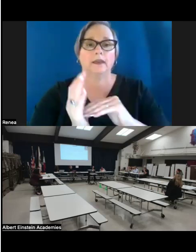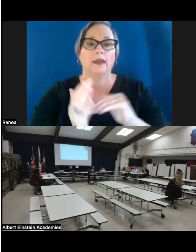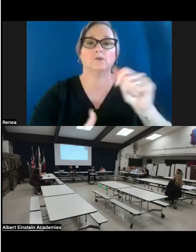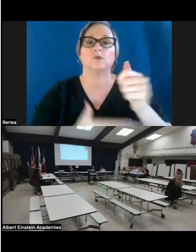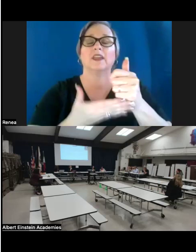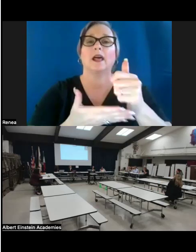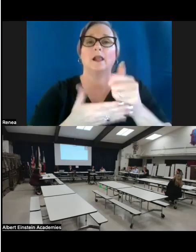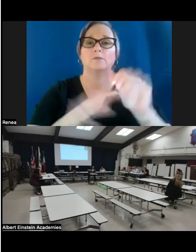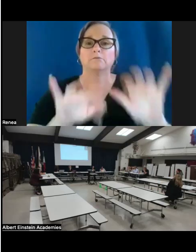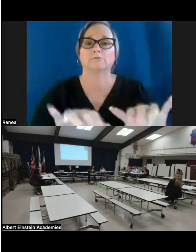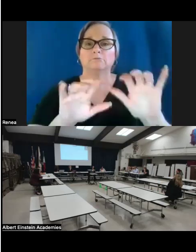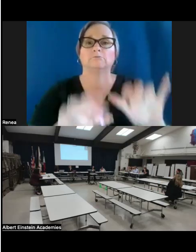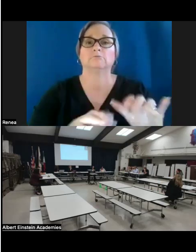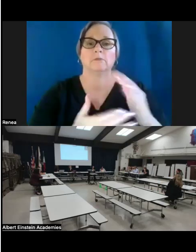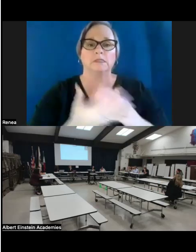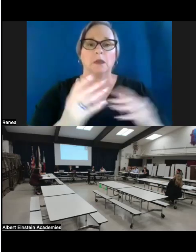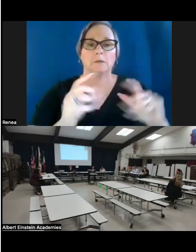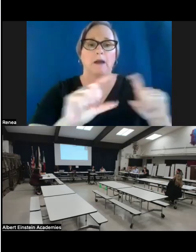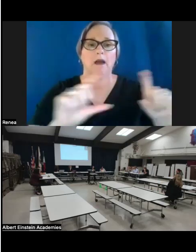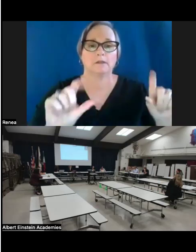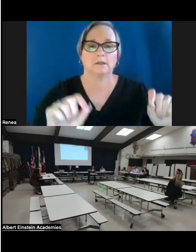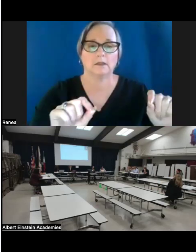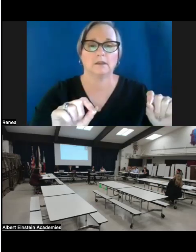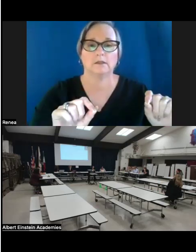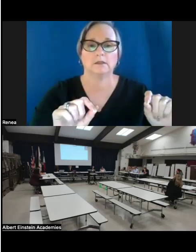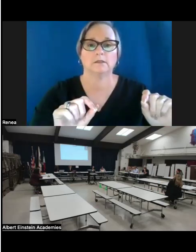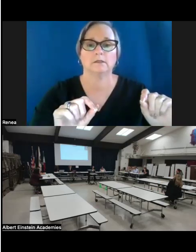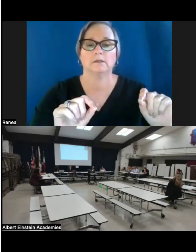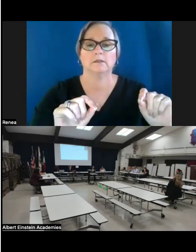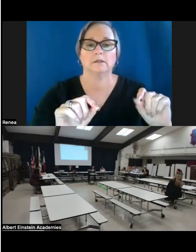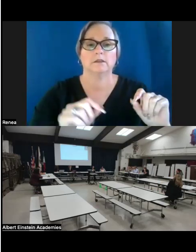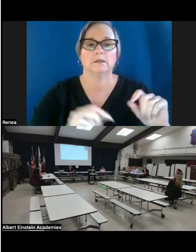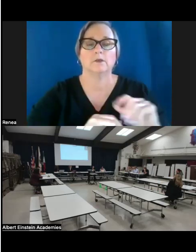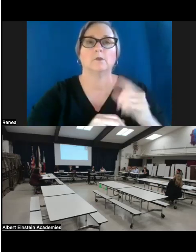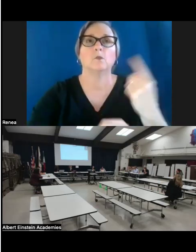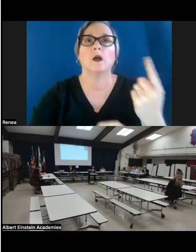family engagement. The one that Sarah's referring to that I looked at mostly was how